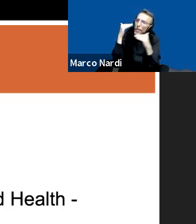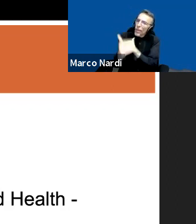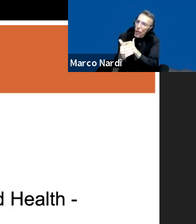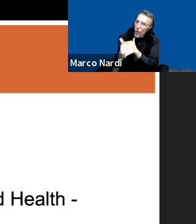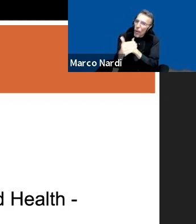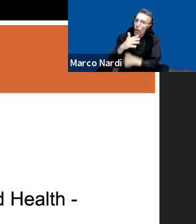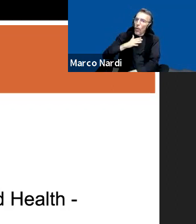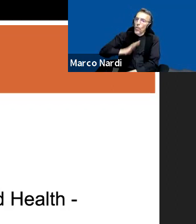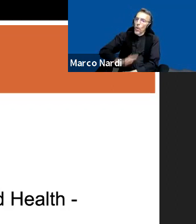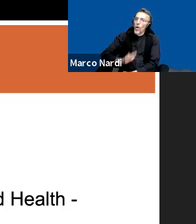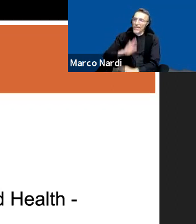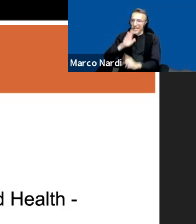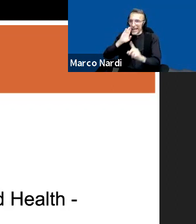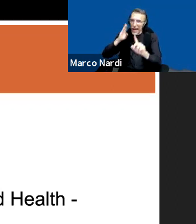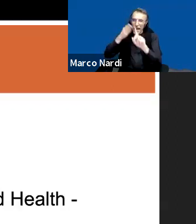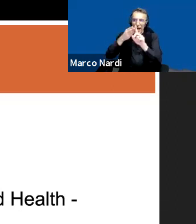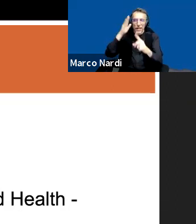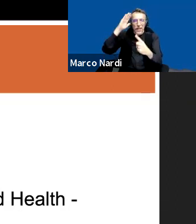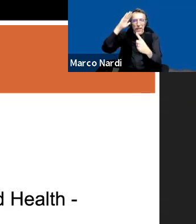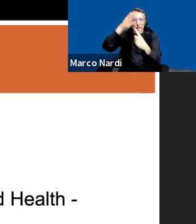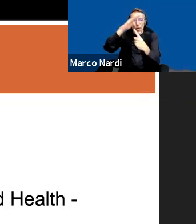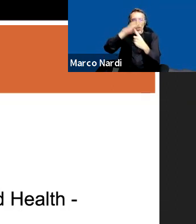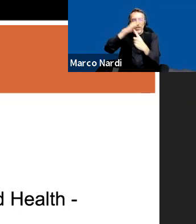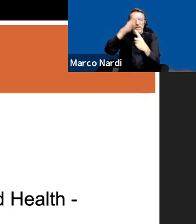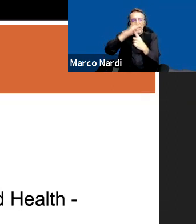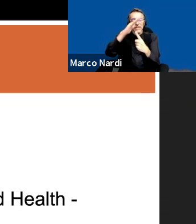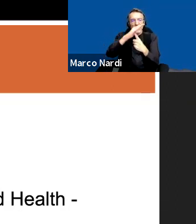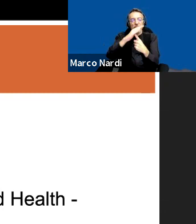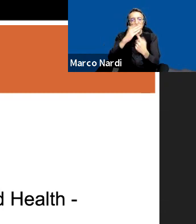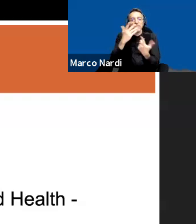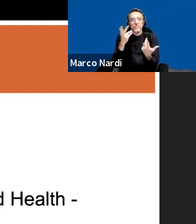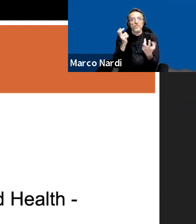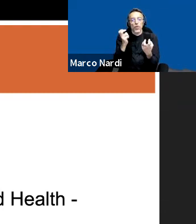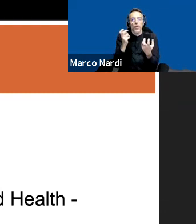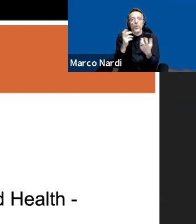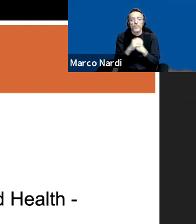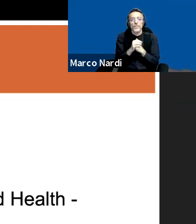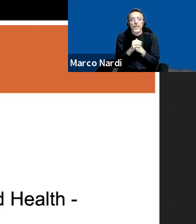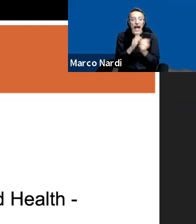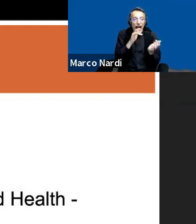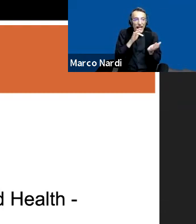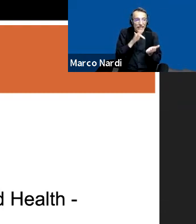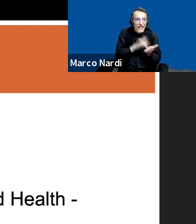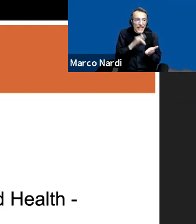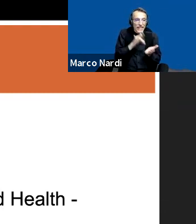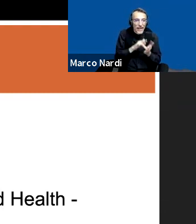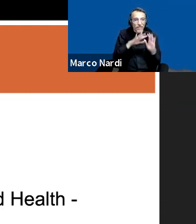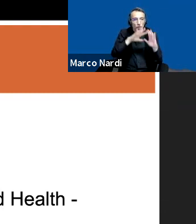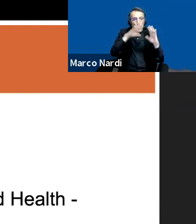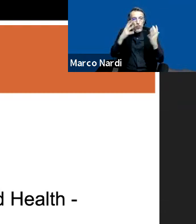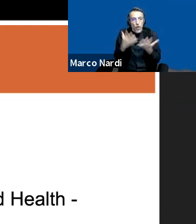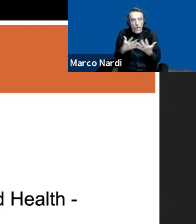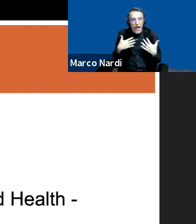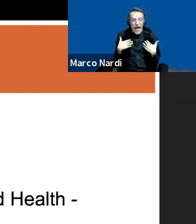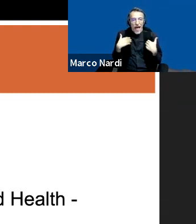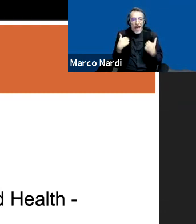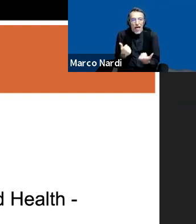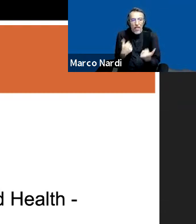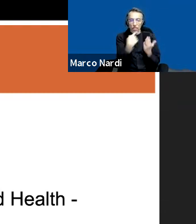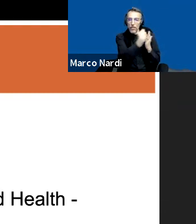key goals of any sort of response. And the Centre for Global Health Policy, led by Stefan